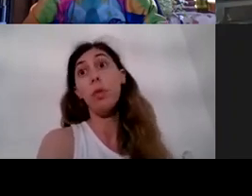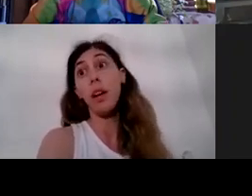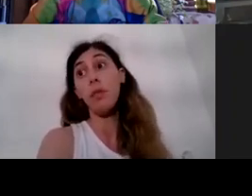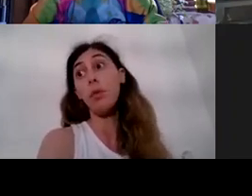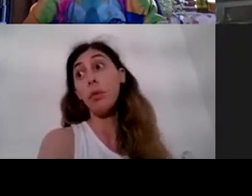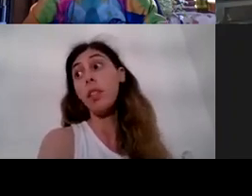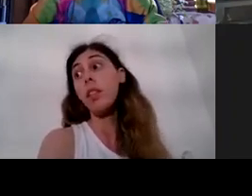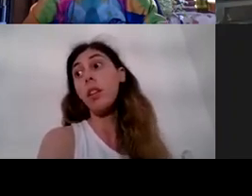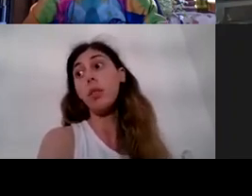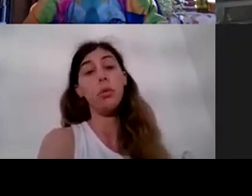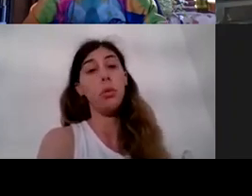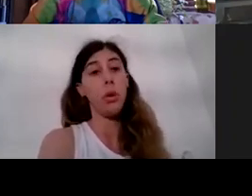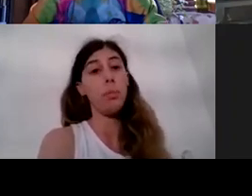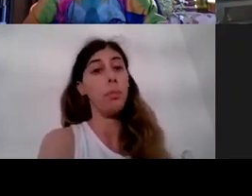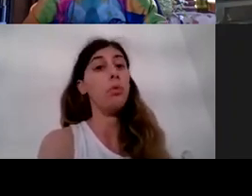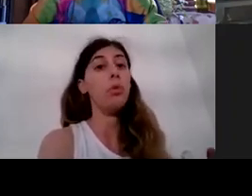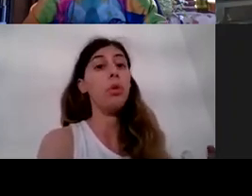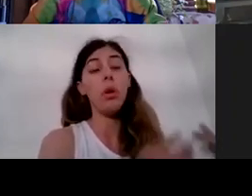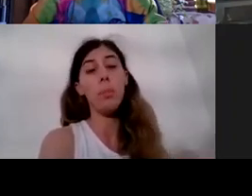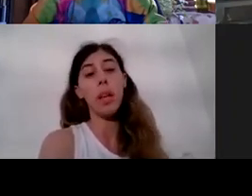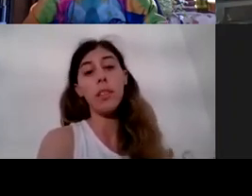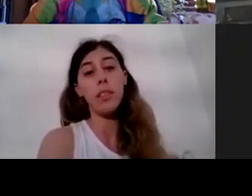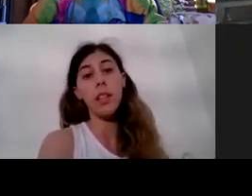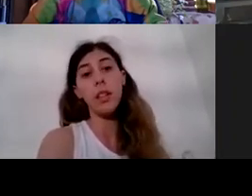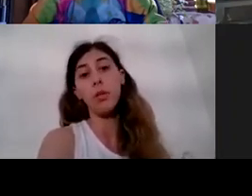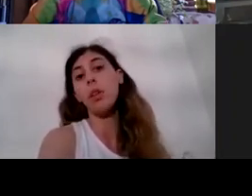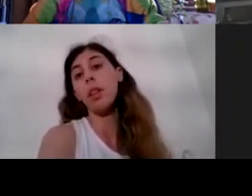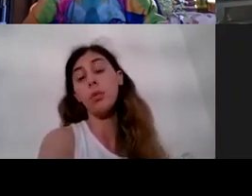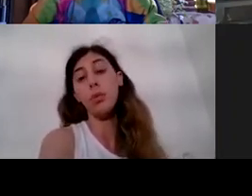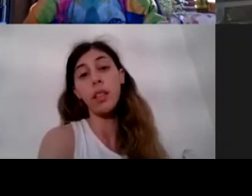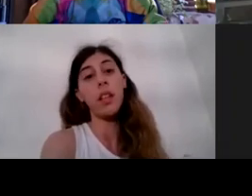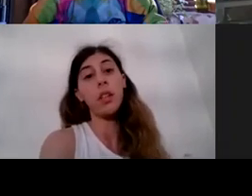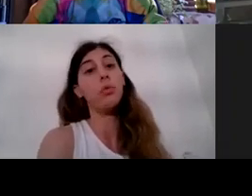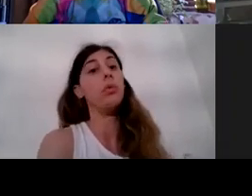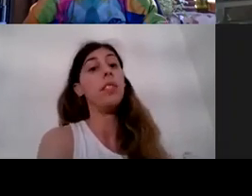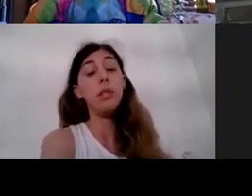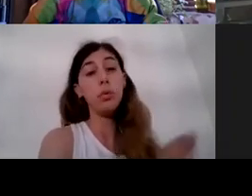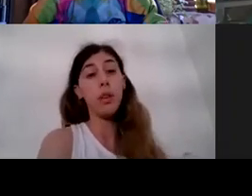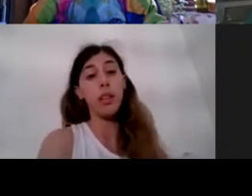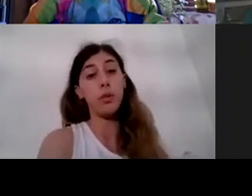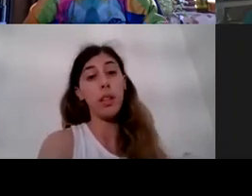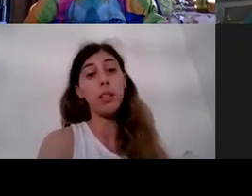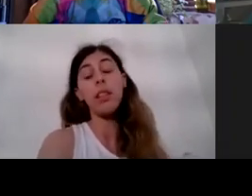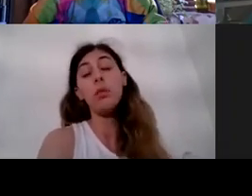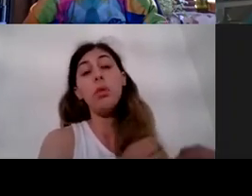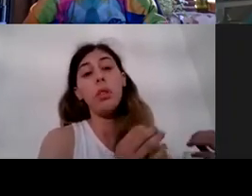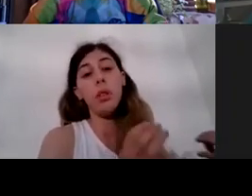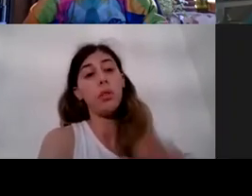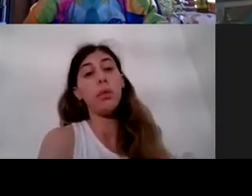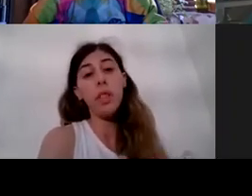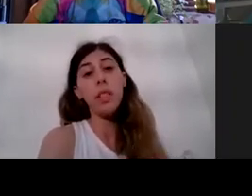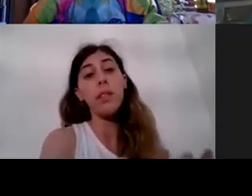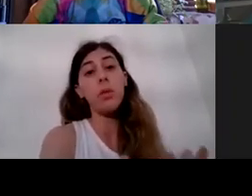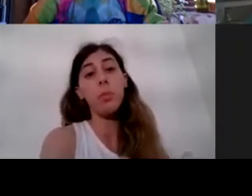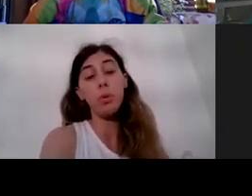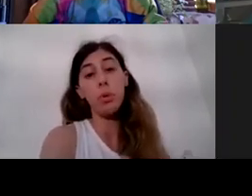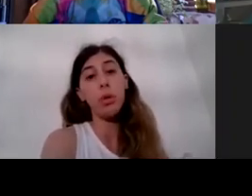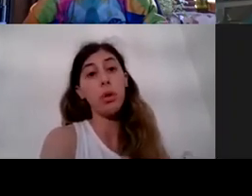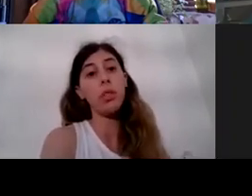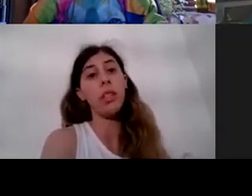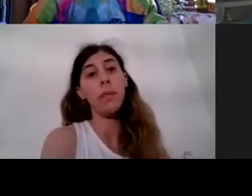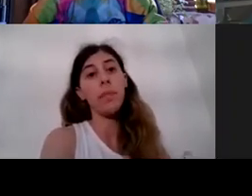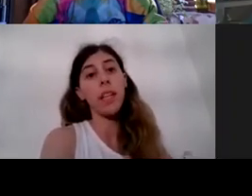At Transat and through Transat, we see the will of new